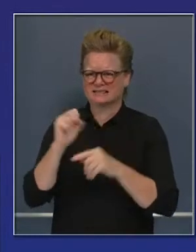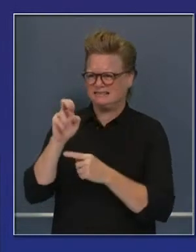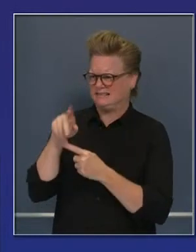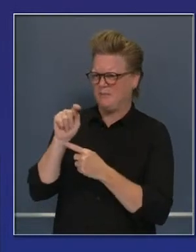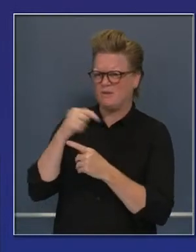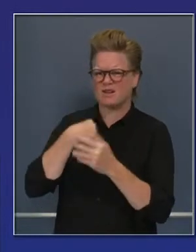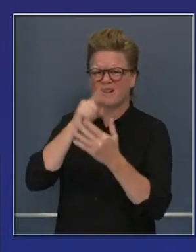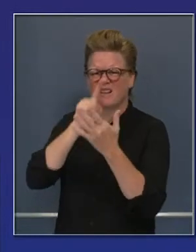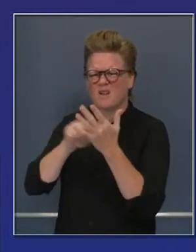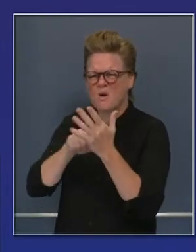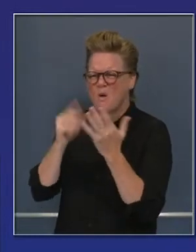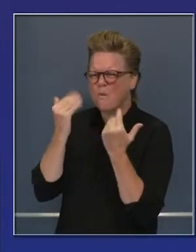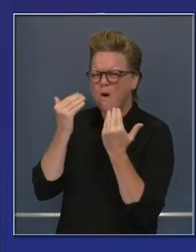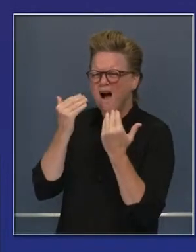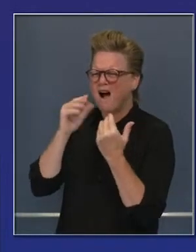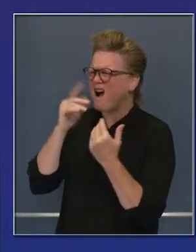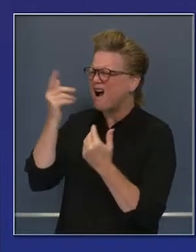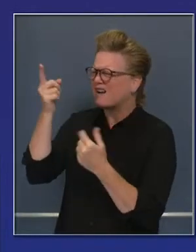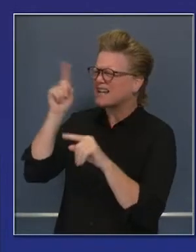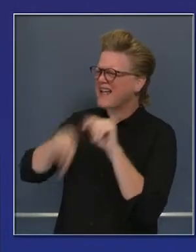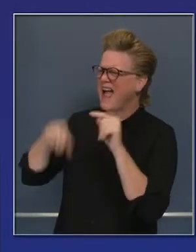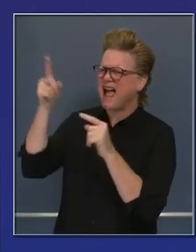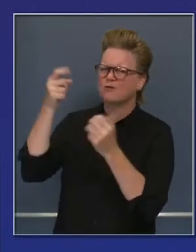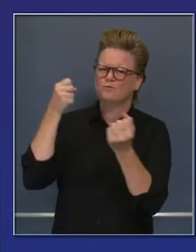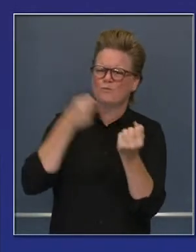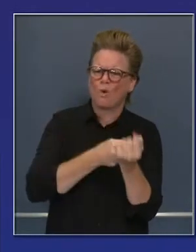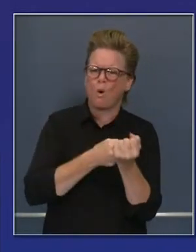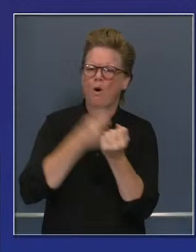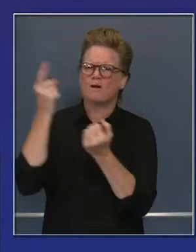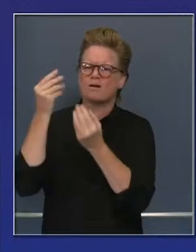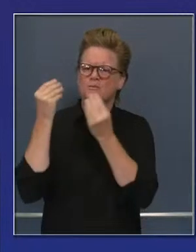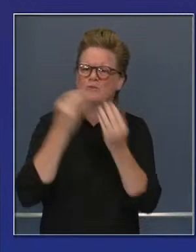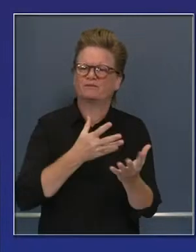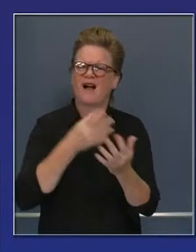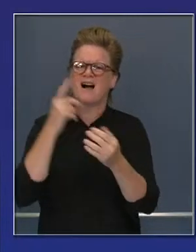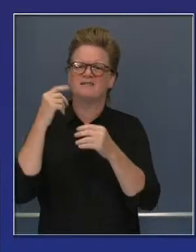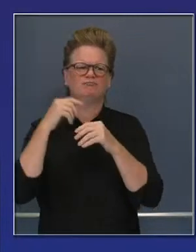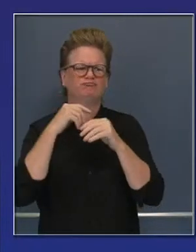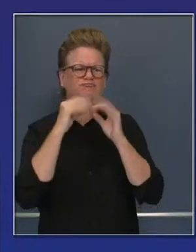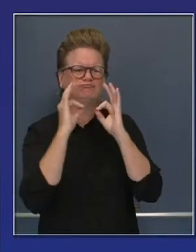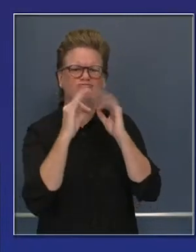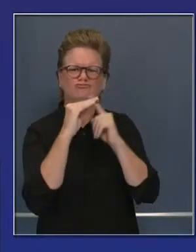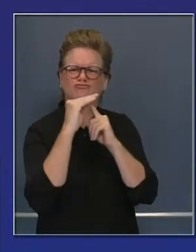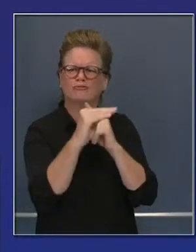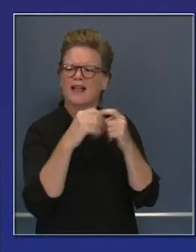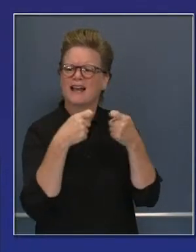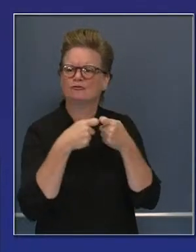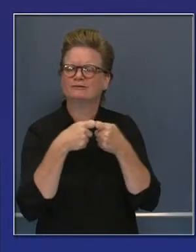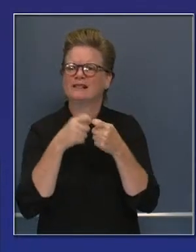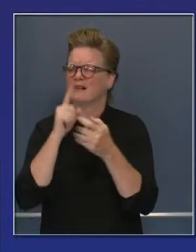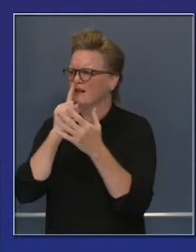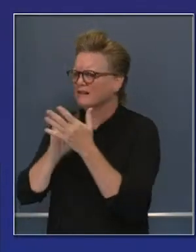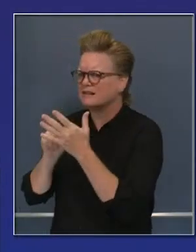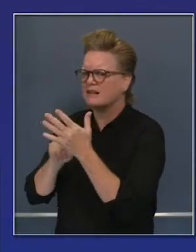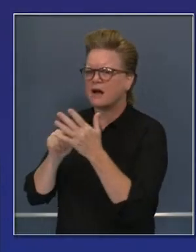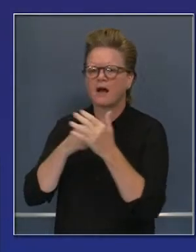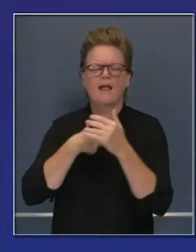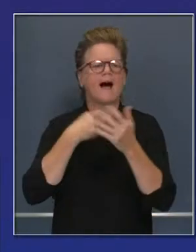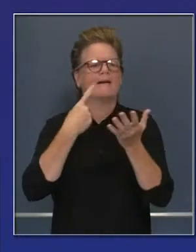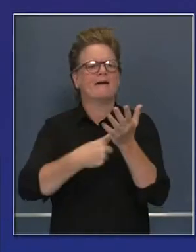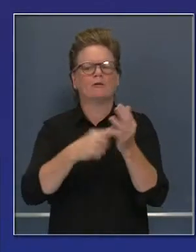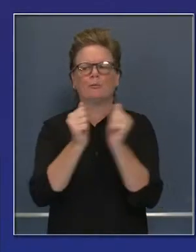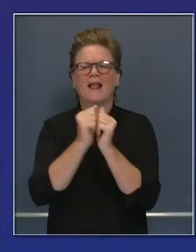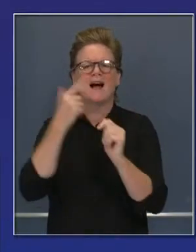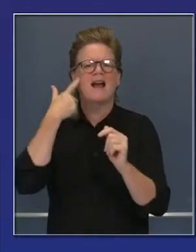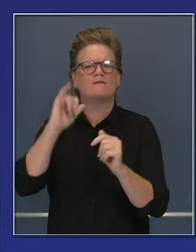of that investigation. In real time, information is coming back from the California Energy Commission, the California Independent